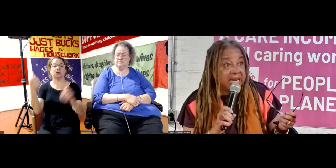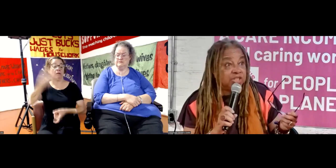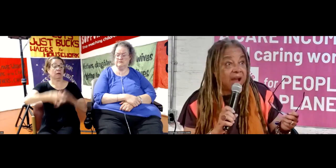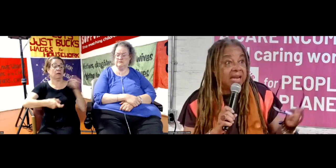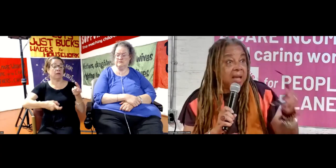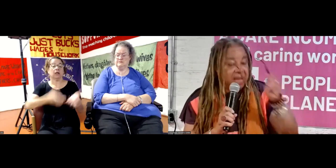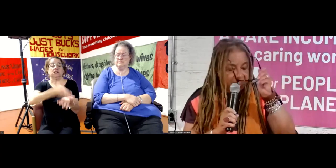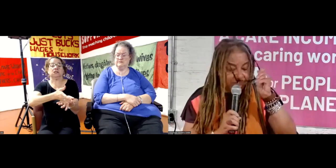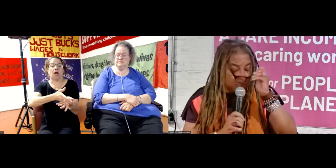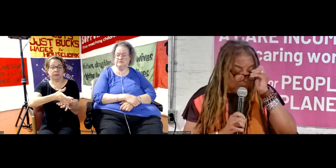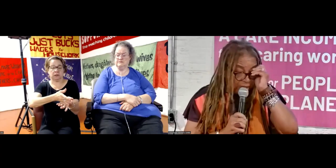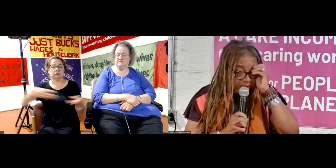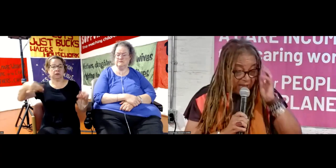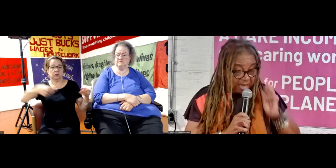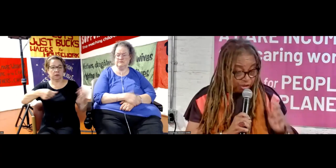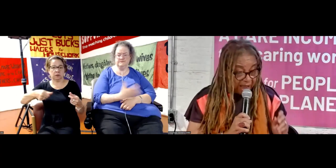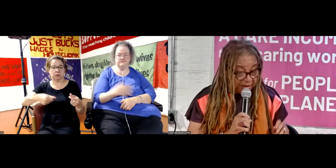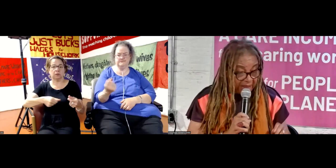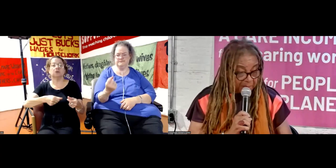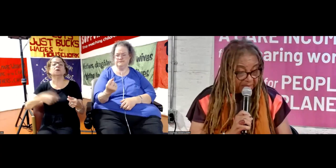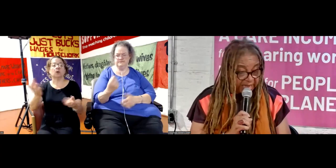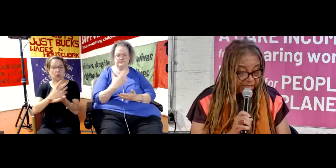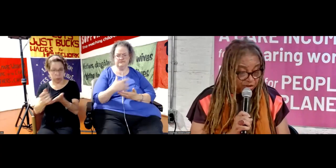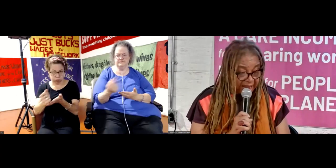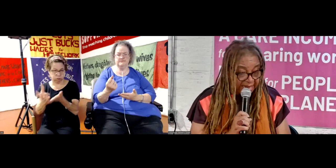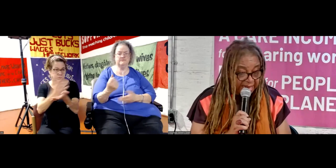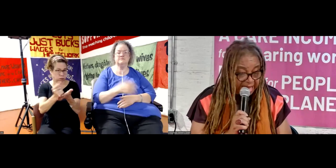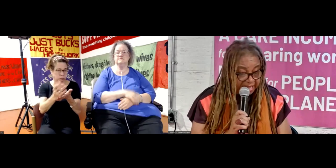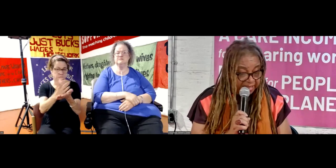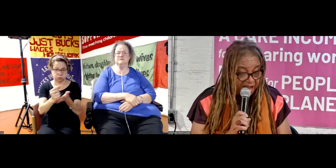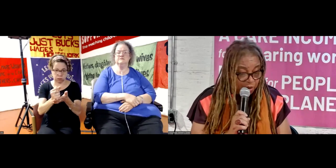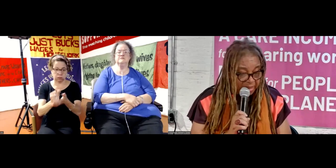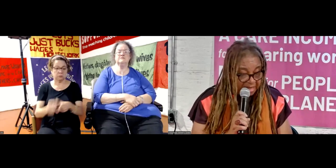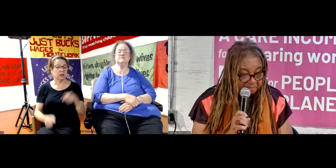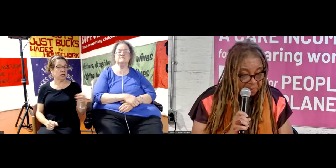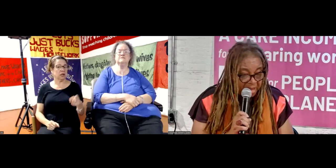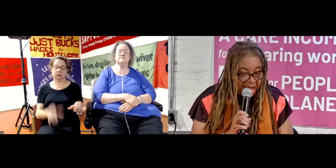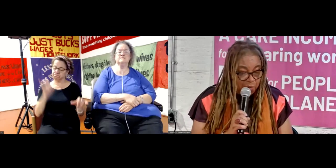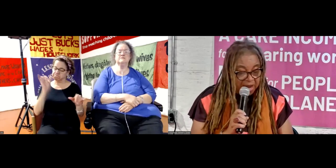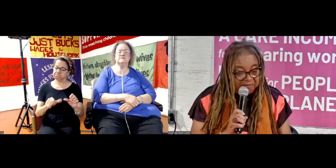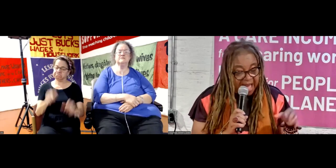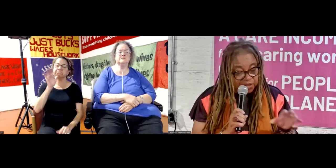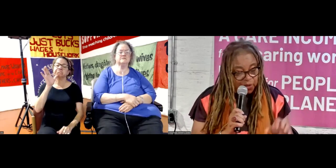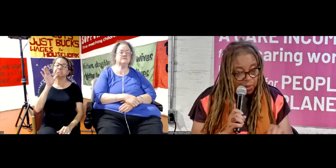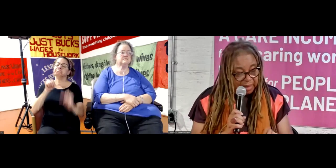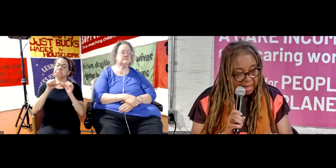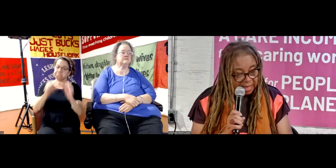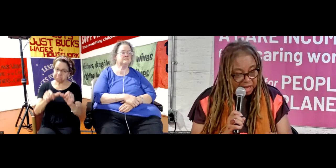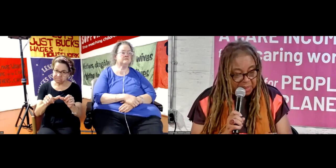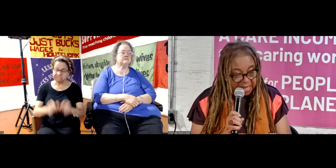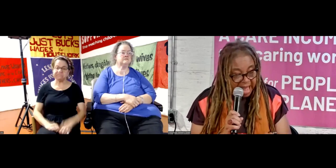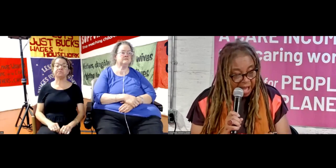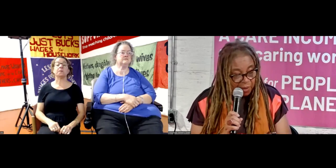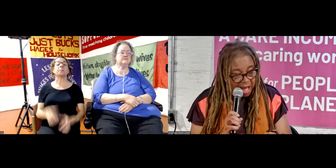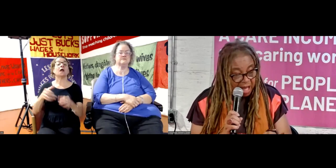The money dried up, the support dried up, but to his credit, he stuck with it. I want to fast forward a